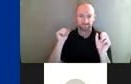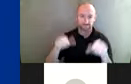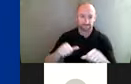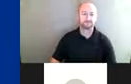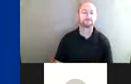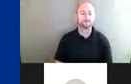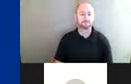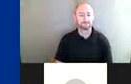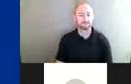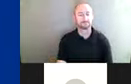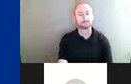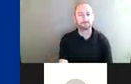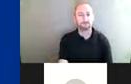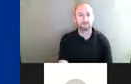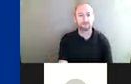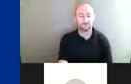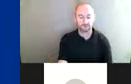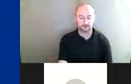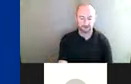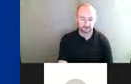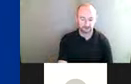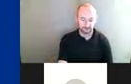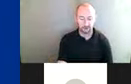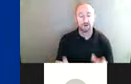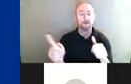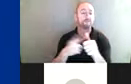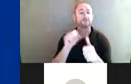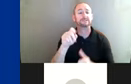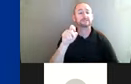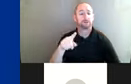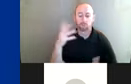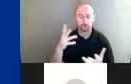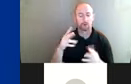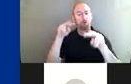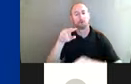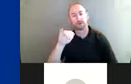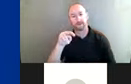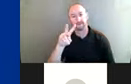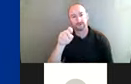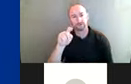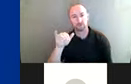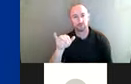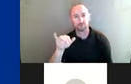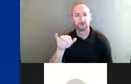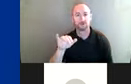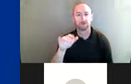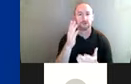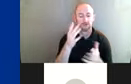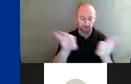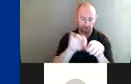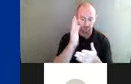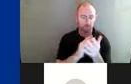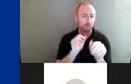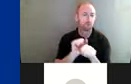Okay, the first step in this project was compile landslide inventory. This is a key piece of work, particularly for